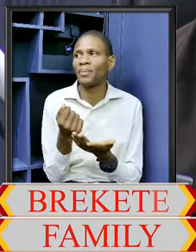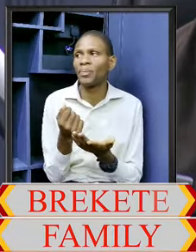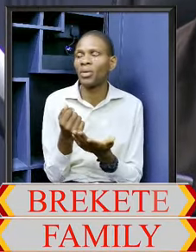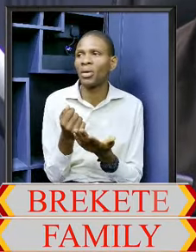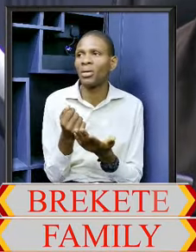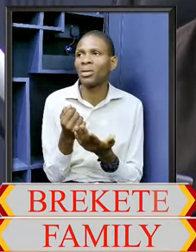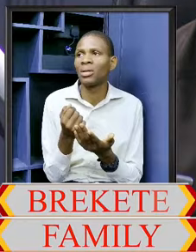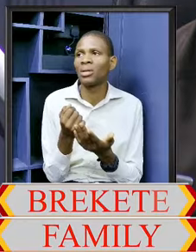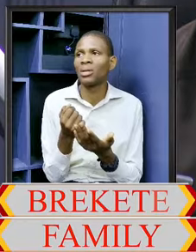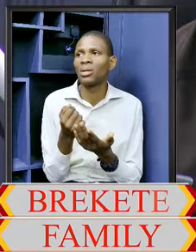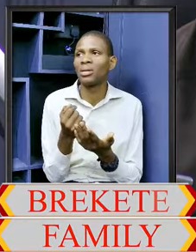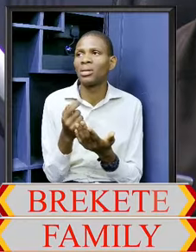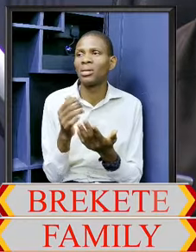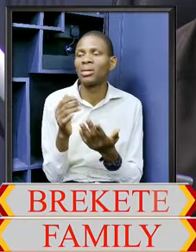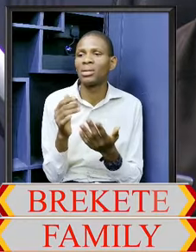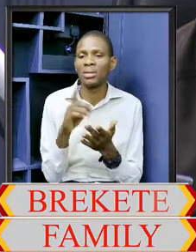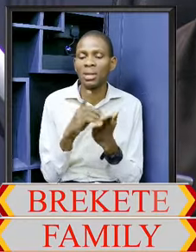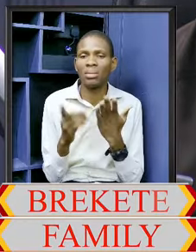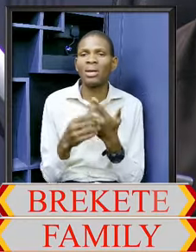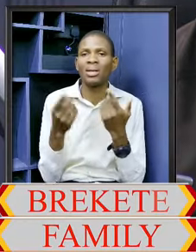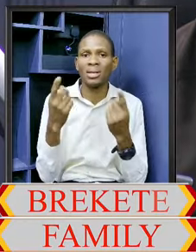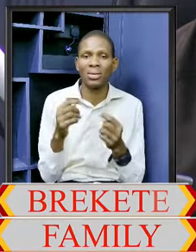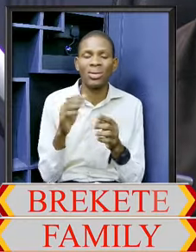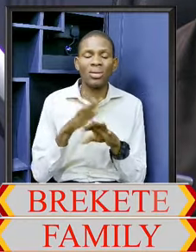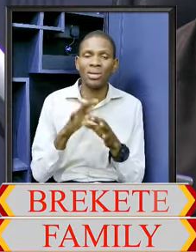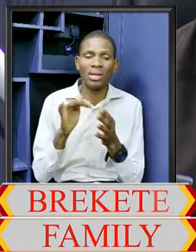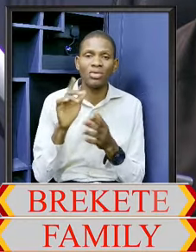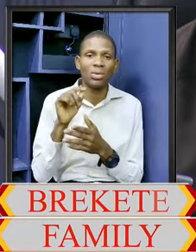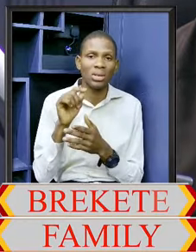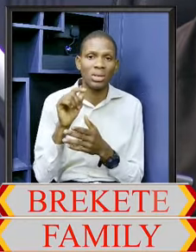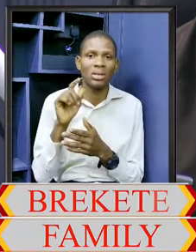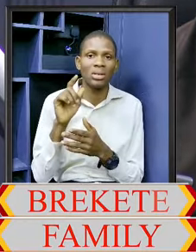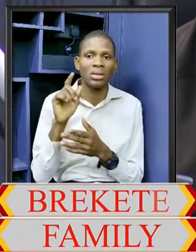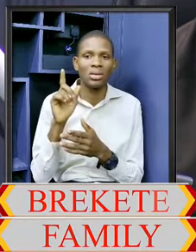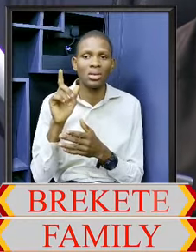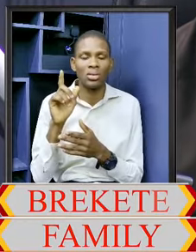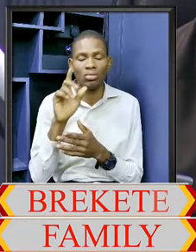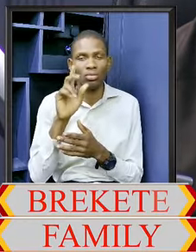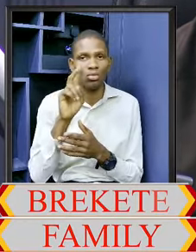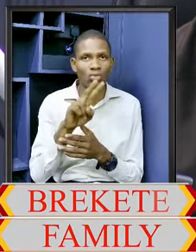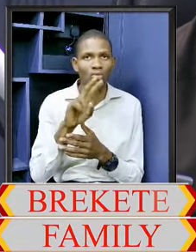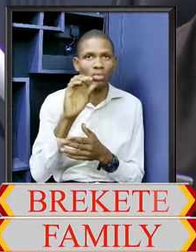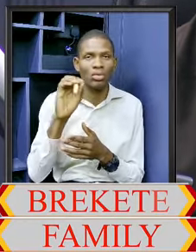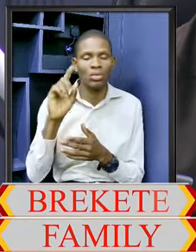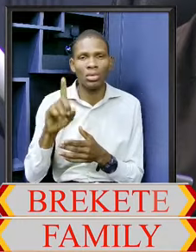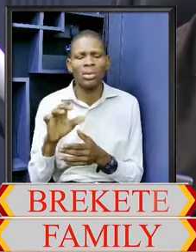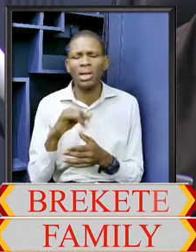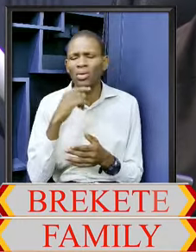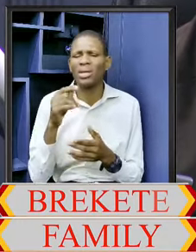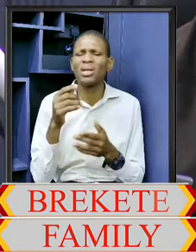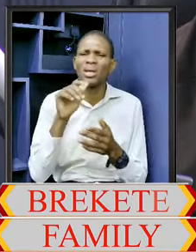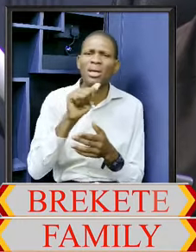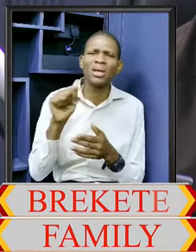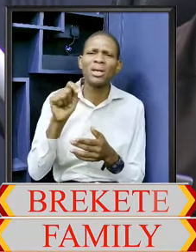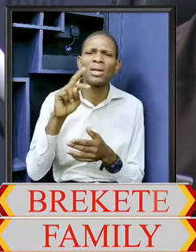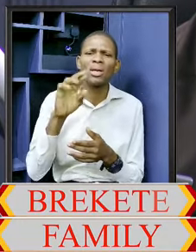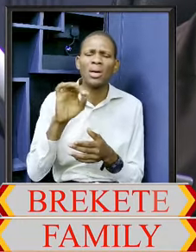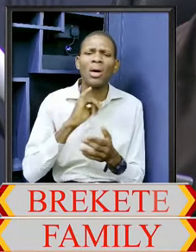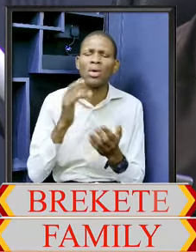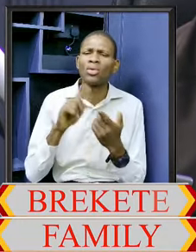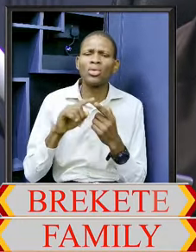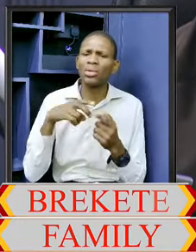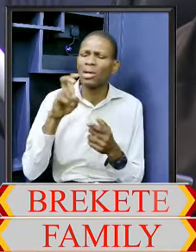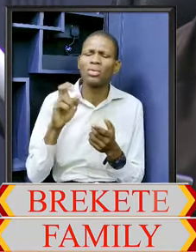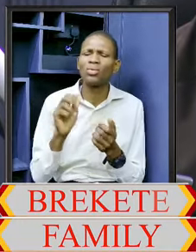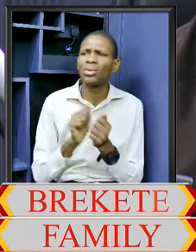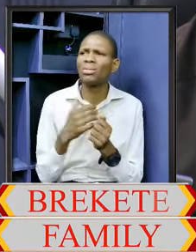So the December came on that 2021. I say, Ron, please, I want to travel home with my